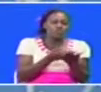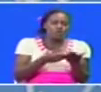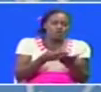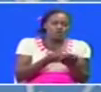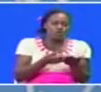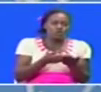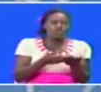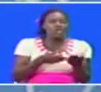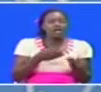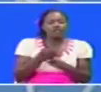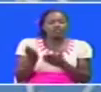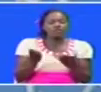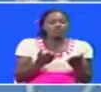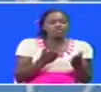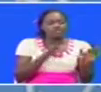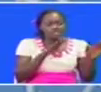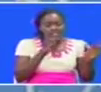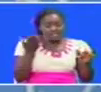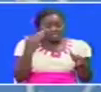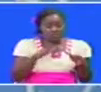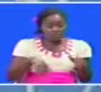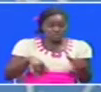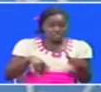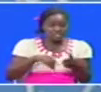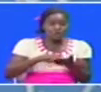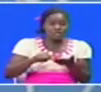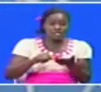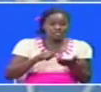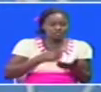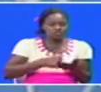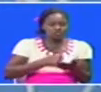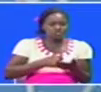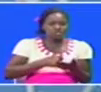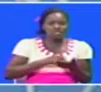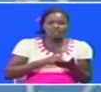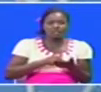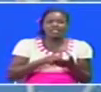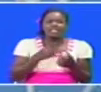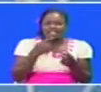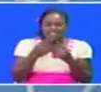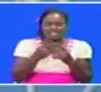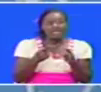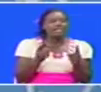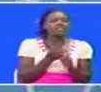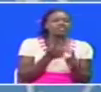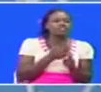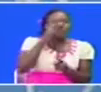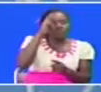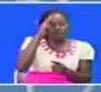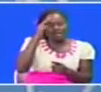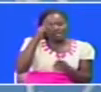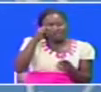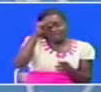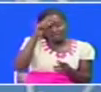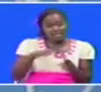was filed last week. The notice moved by Ndalani MCA Stephen Muthuka detailed numerous grounds for the governor's impeachment. Muthuka